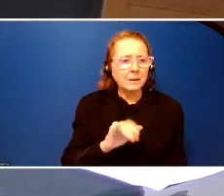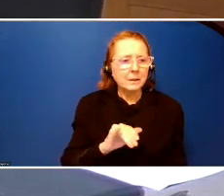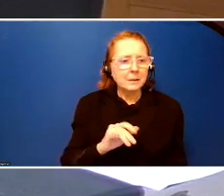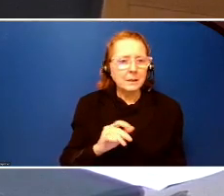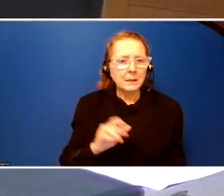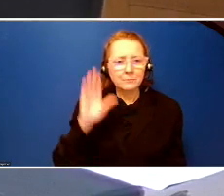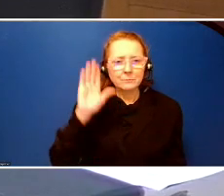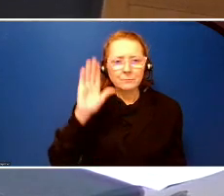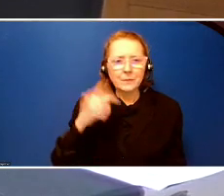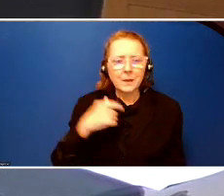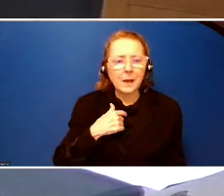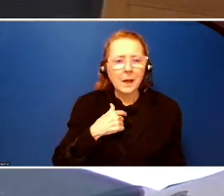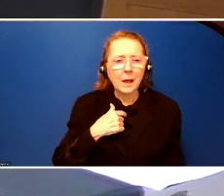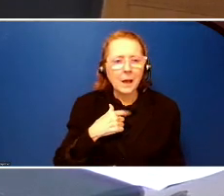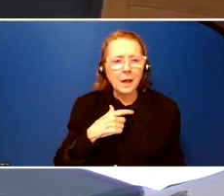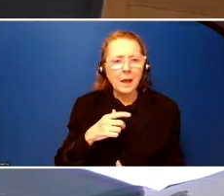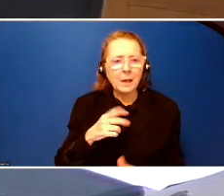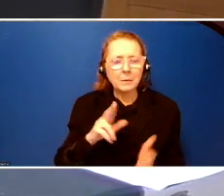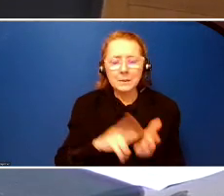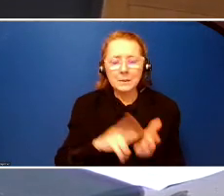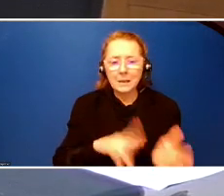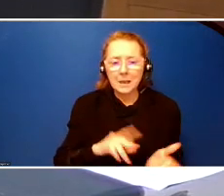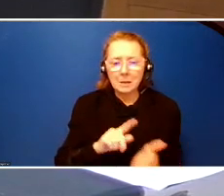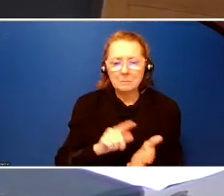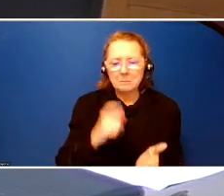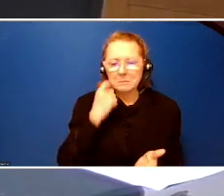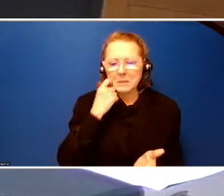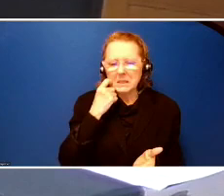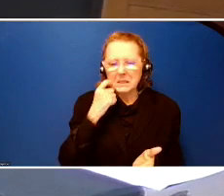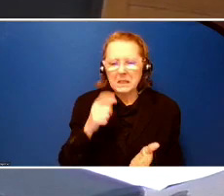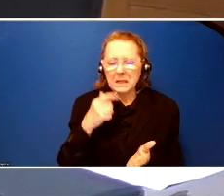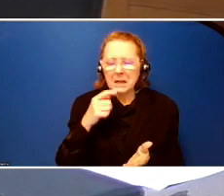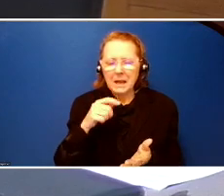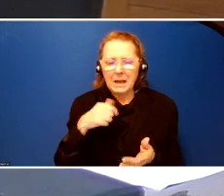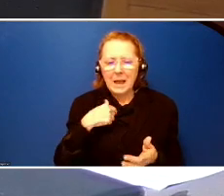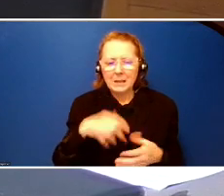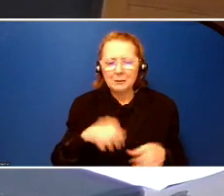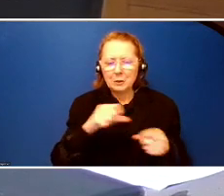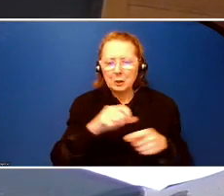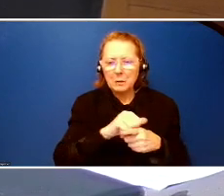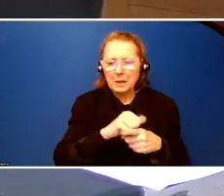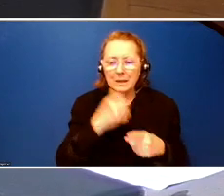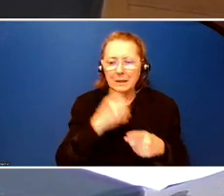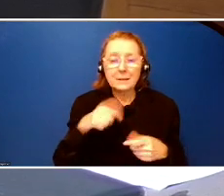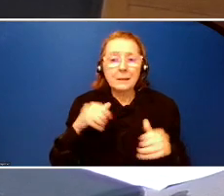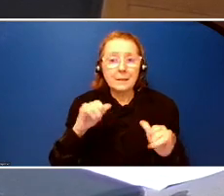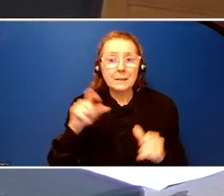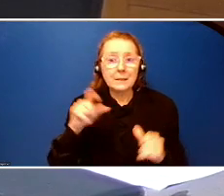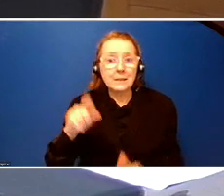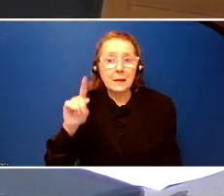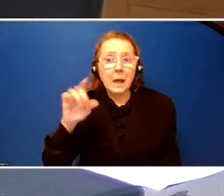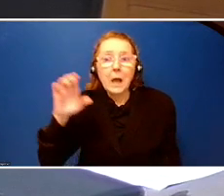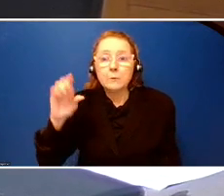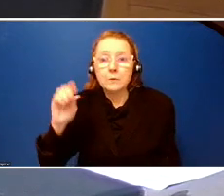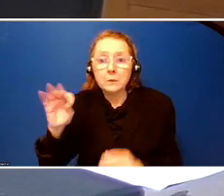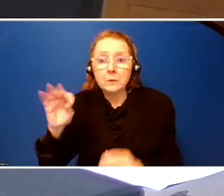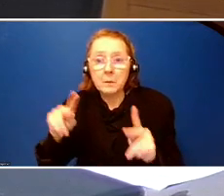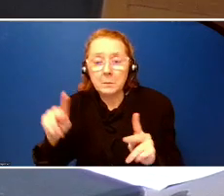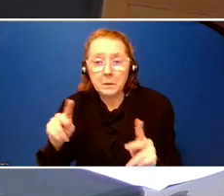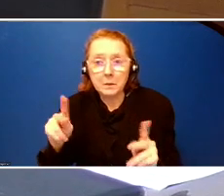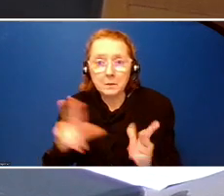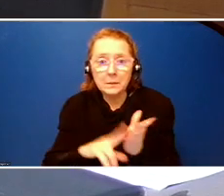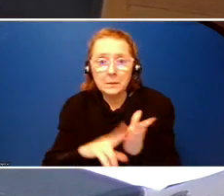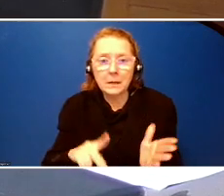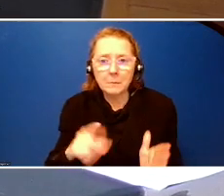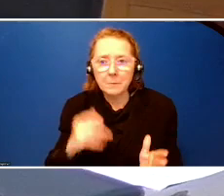needed hundreds of people to still volunteer, so I think the need is great. If anyone is